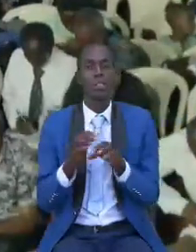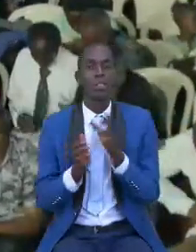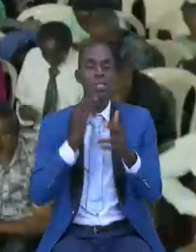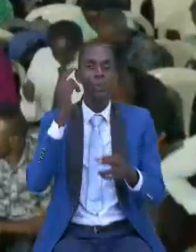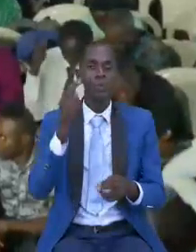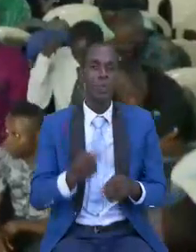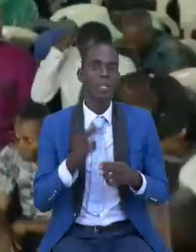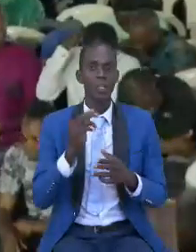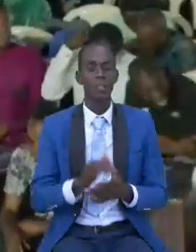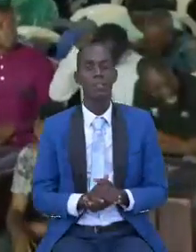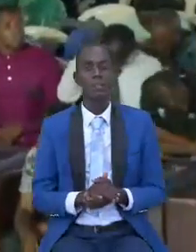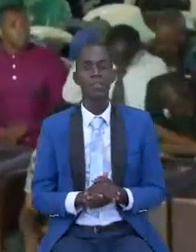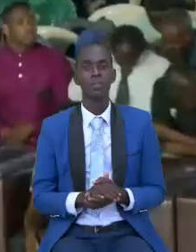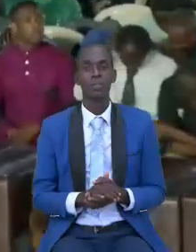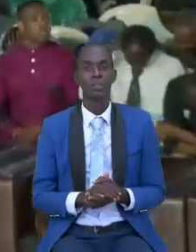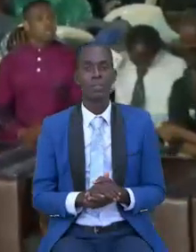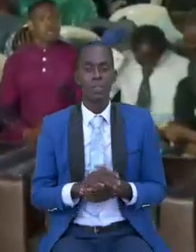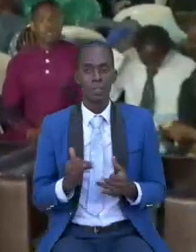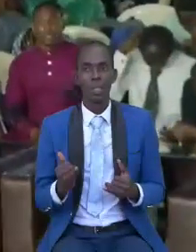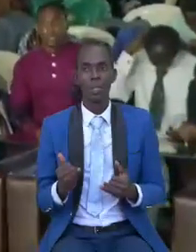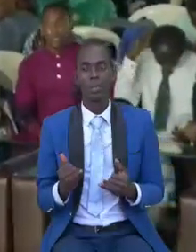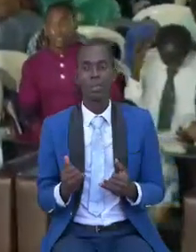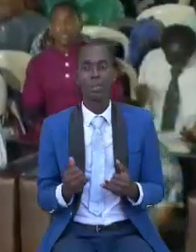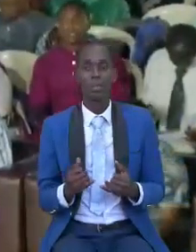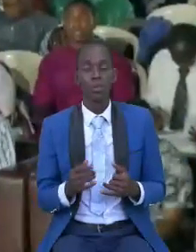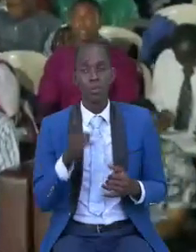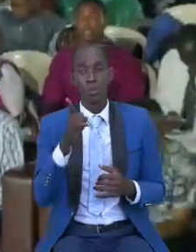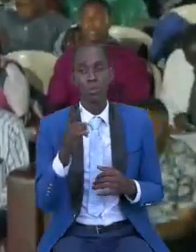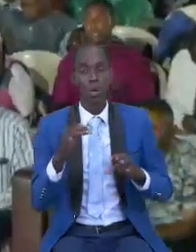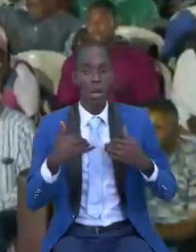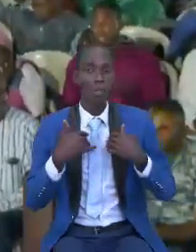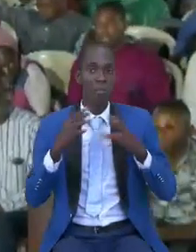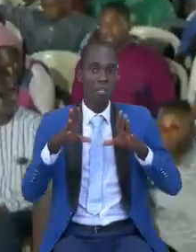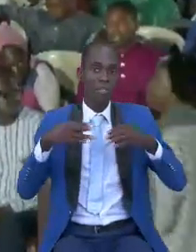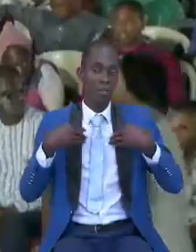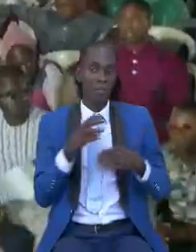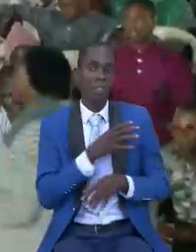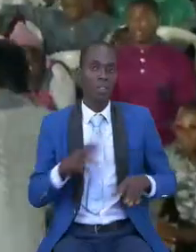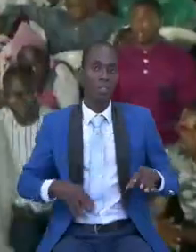Jesus' name. We'll call on our pastor to take over now.